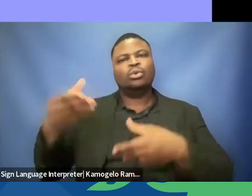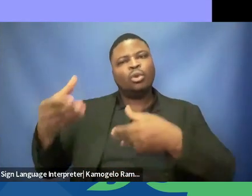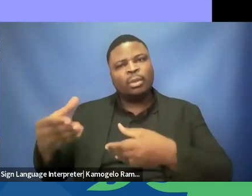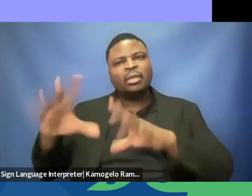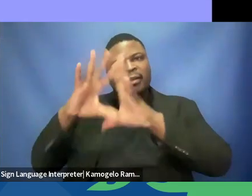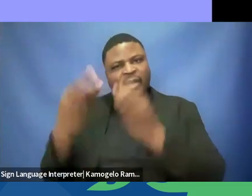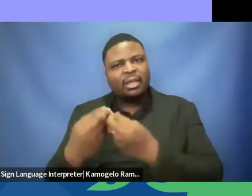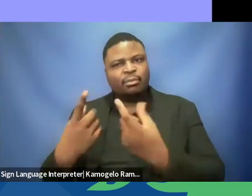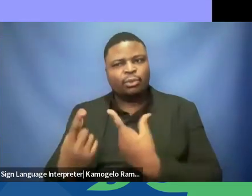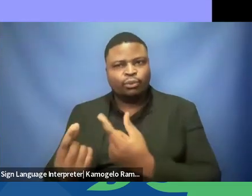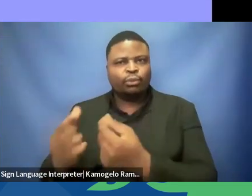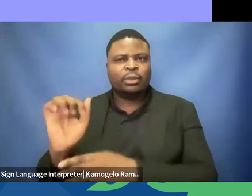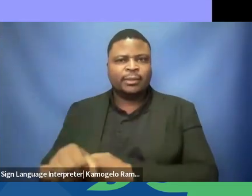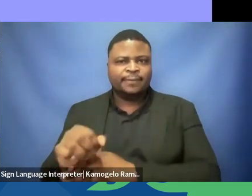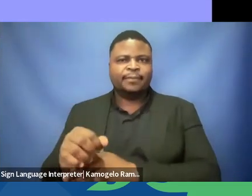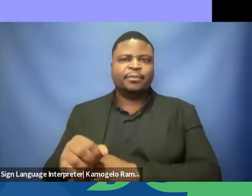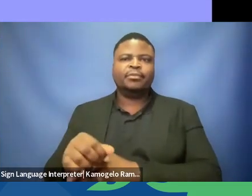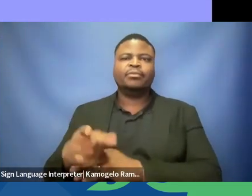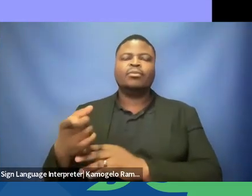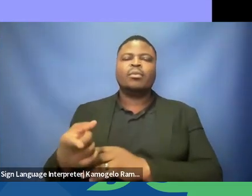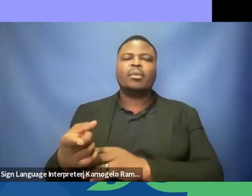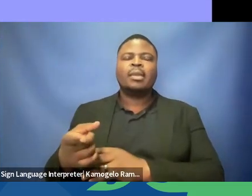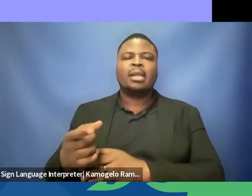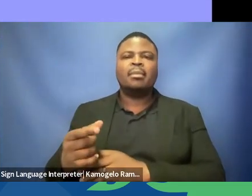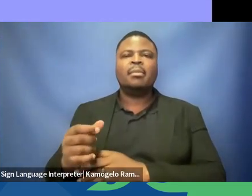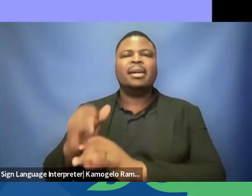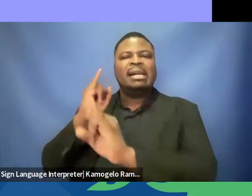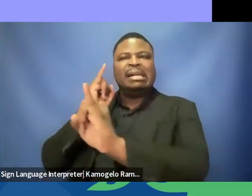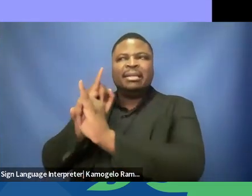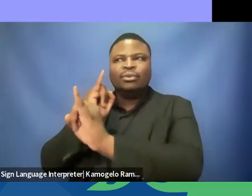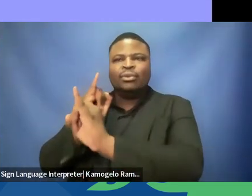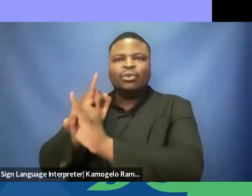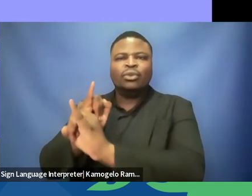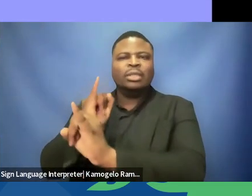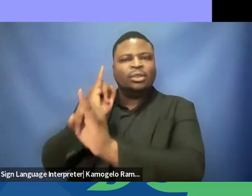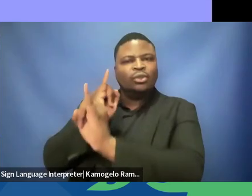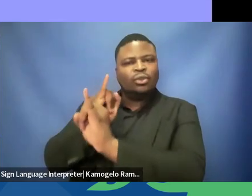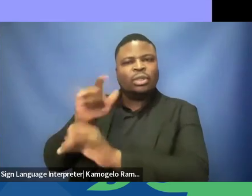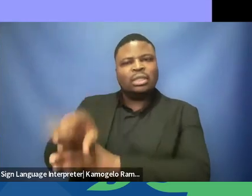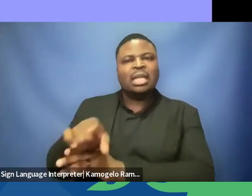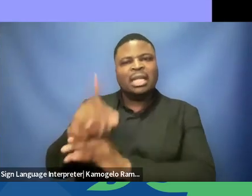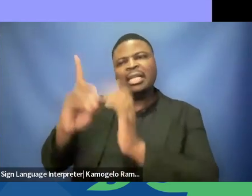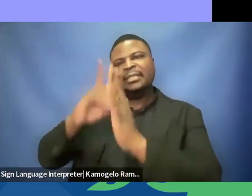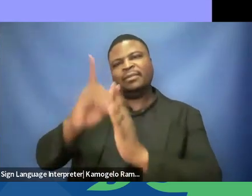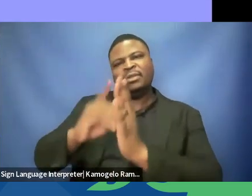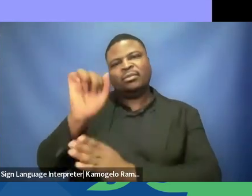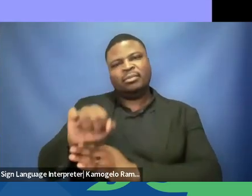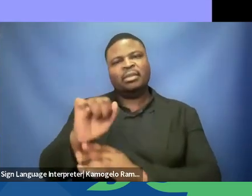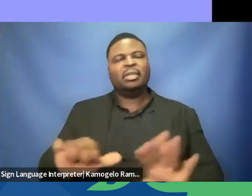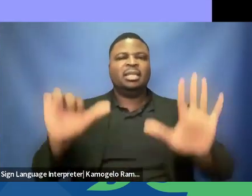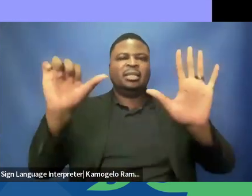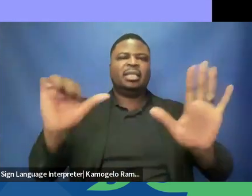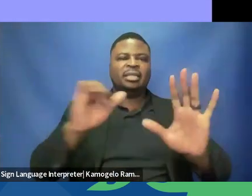up. Institutional stimulant use treatment across 6 sub-county facilities in Mombasa